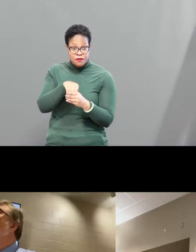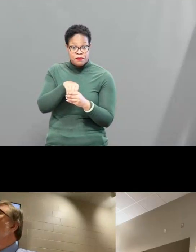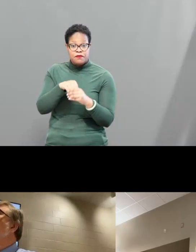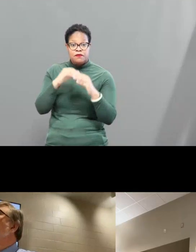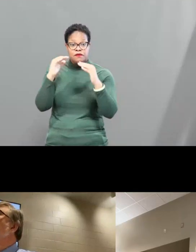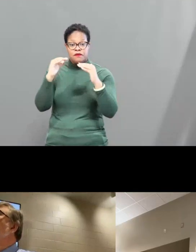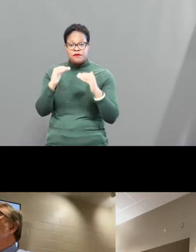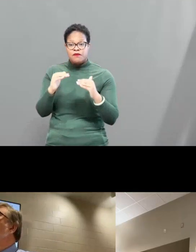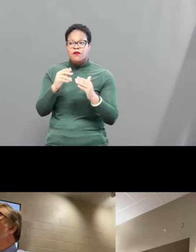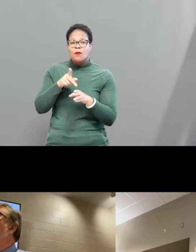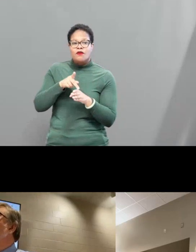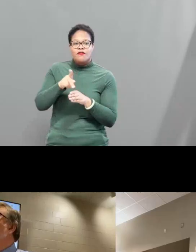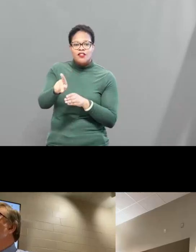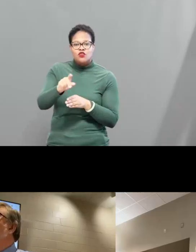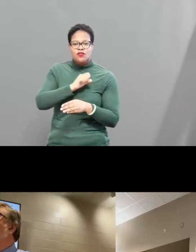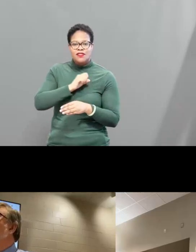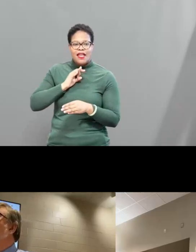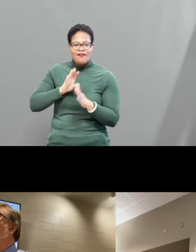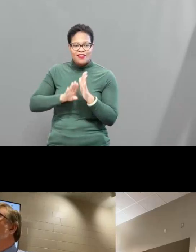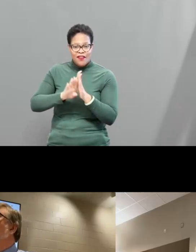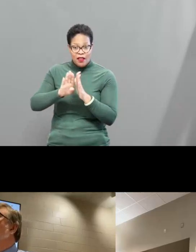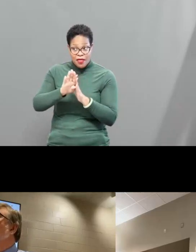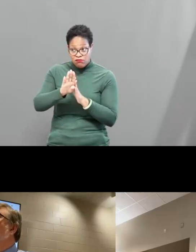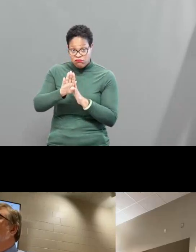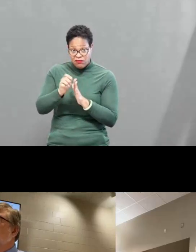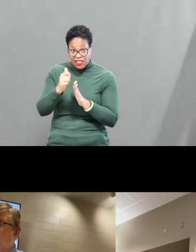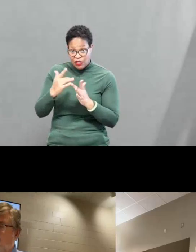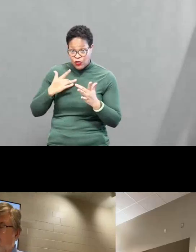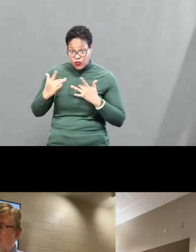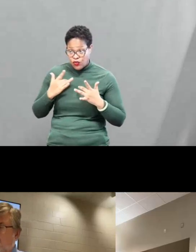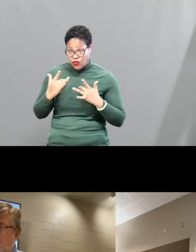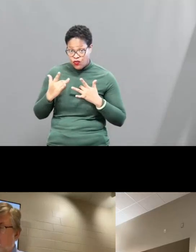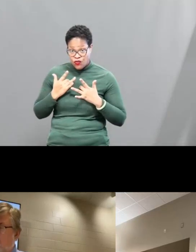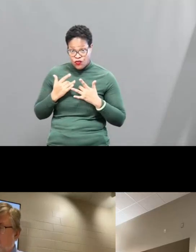The professional and staff development.